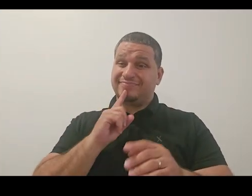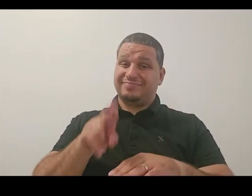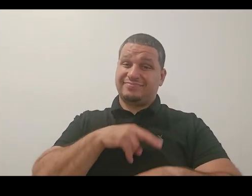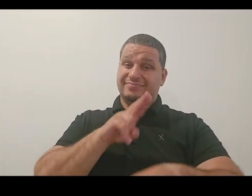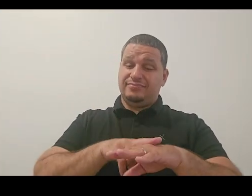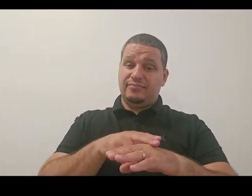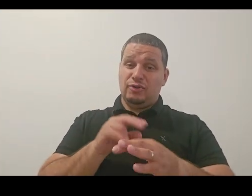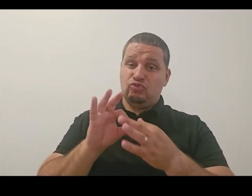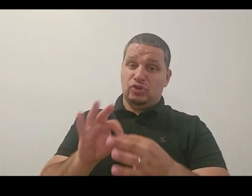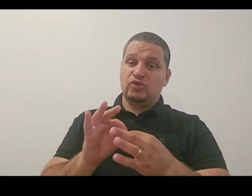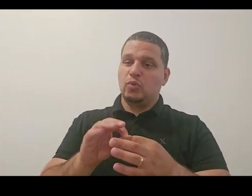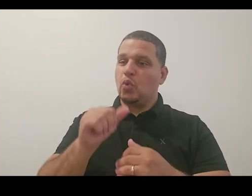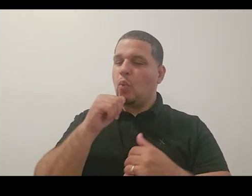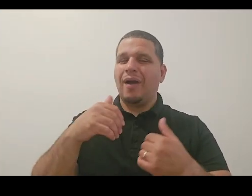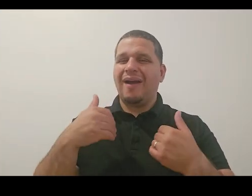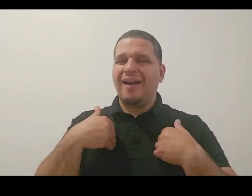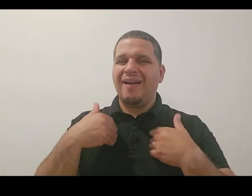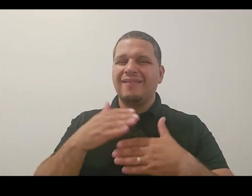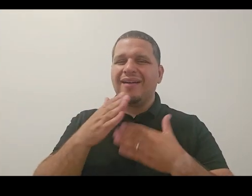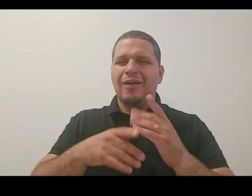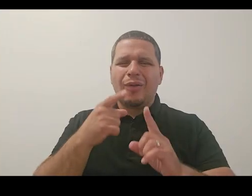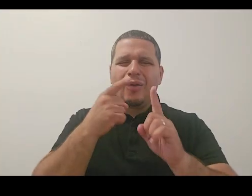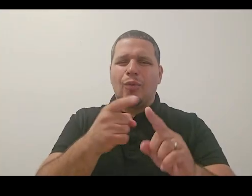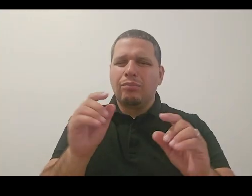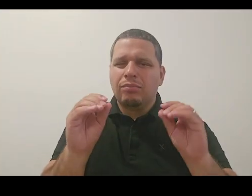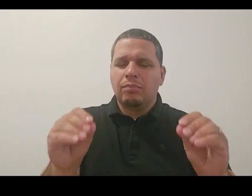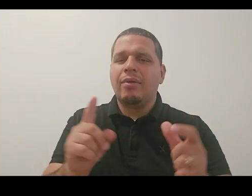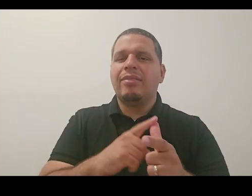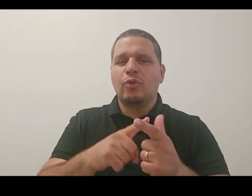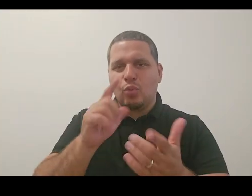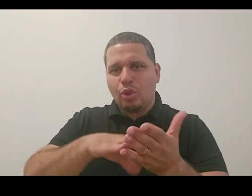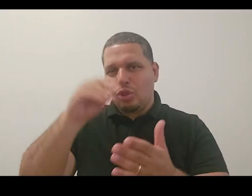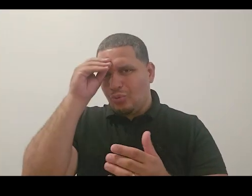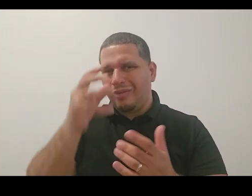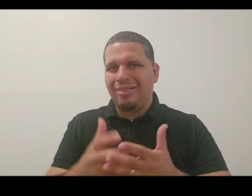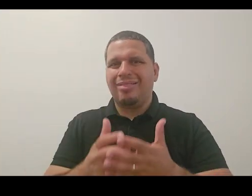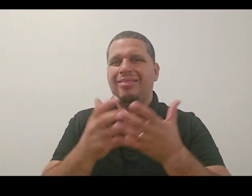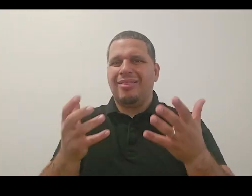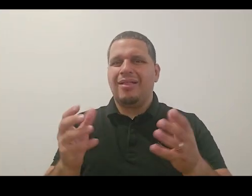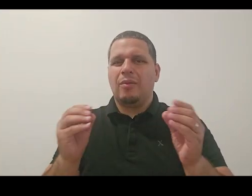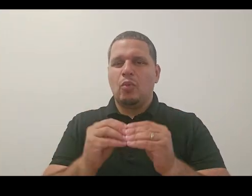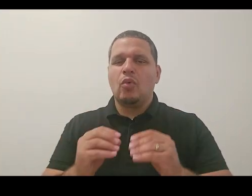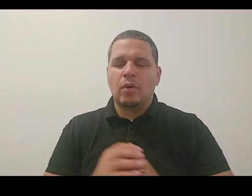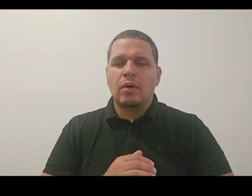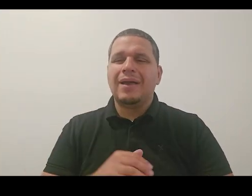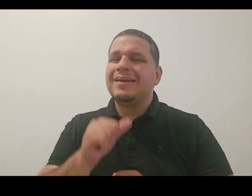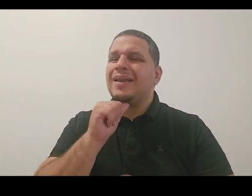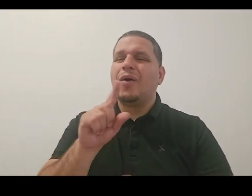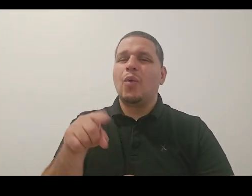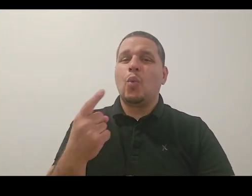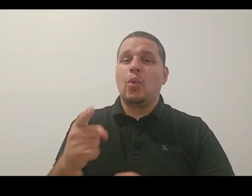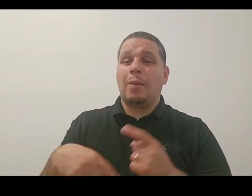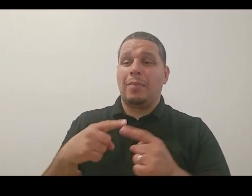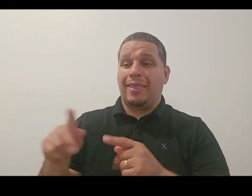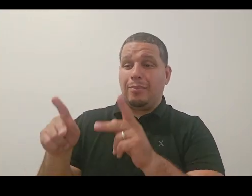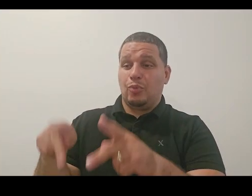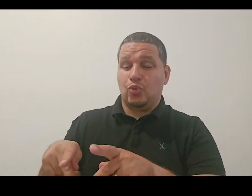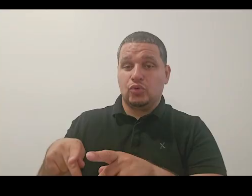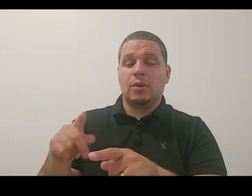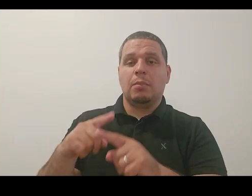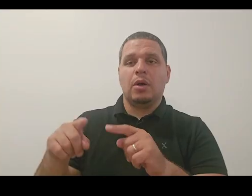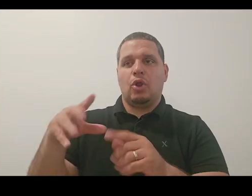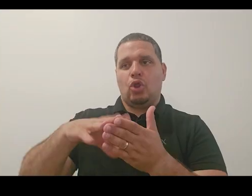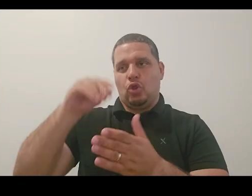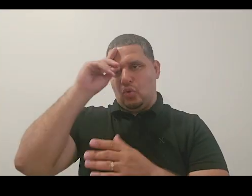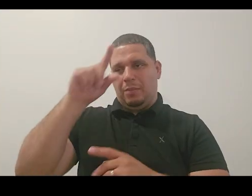you start forming organic relationships that don't really have an end goal, you'll learn a lot more, and not just